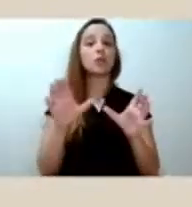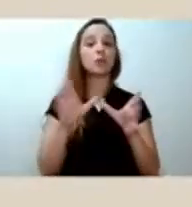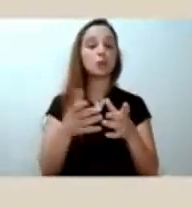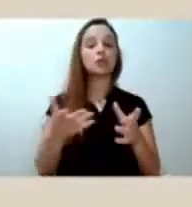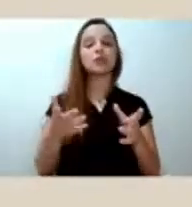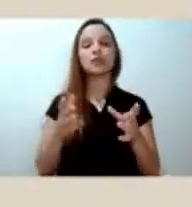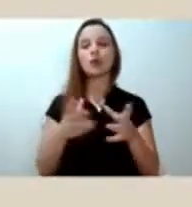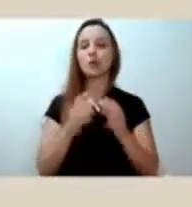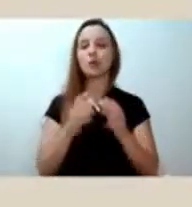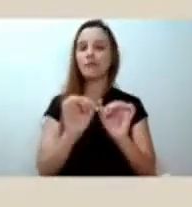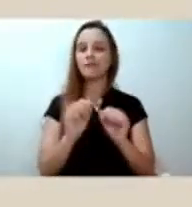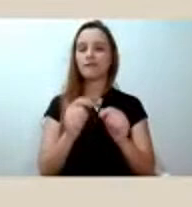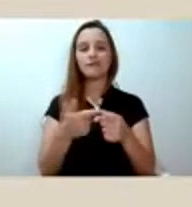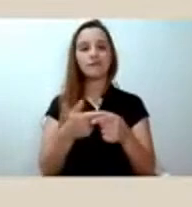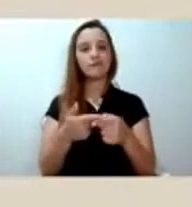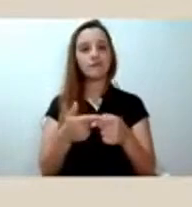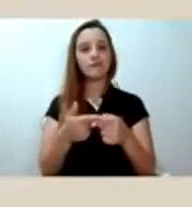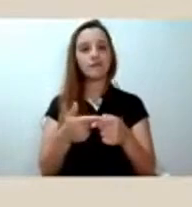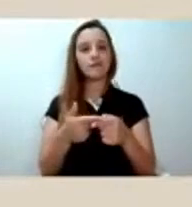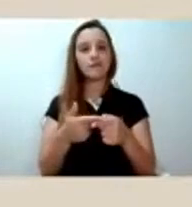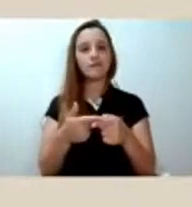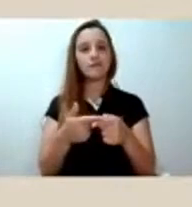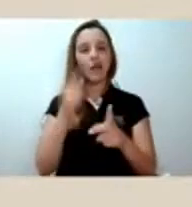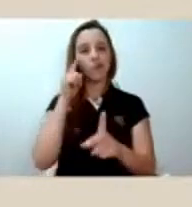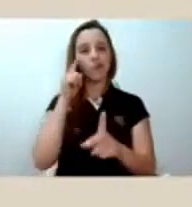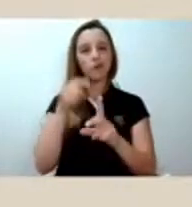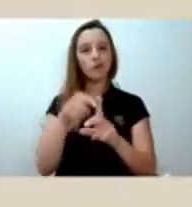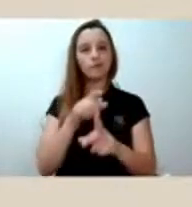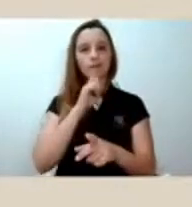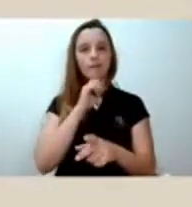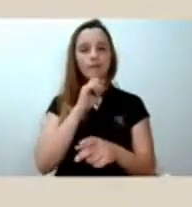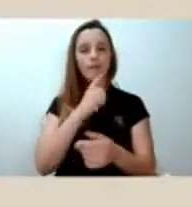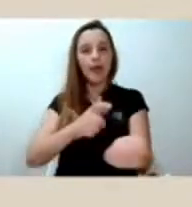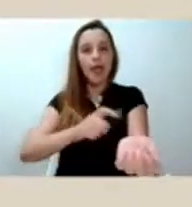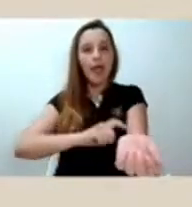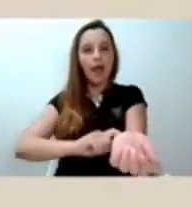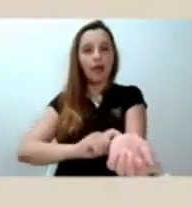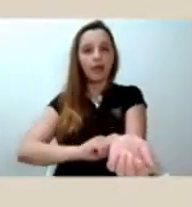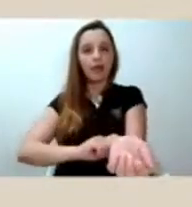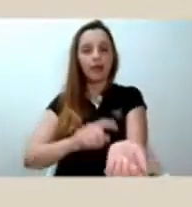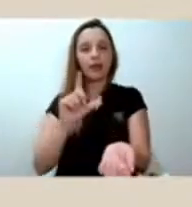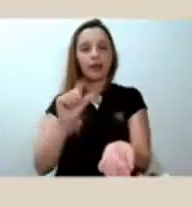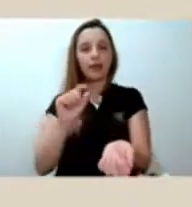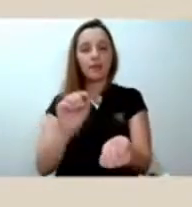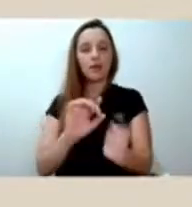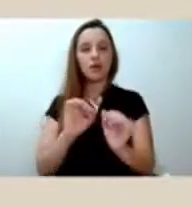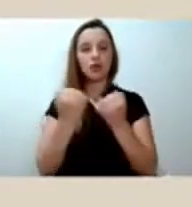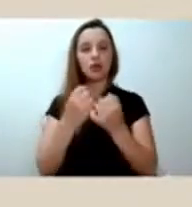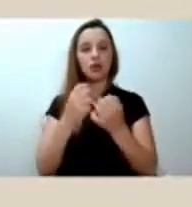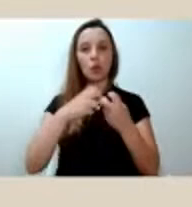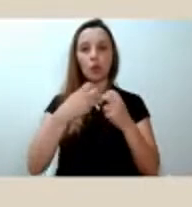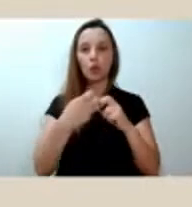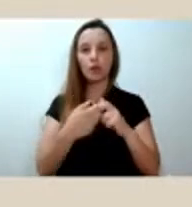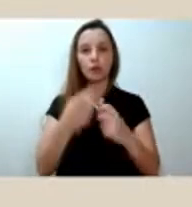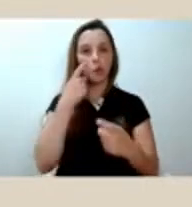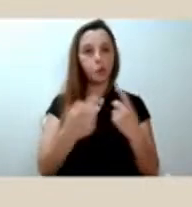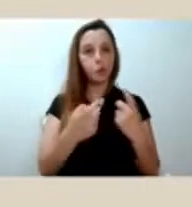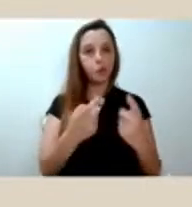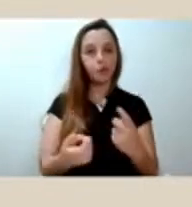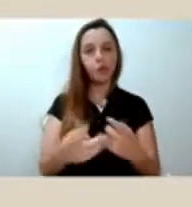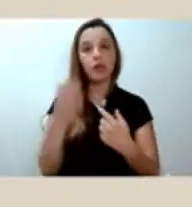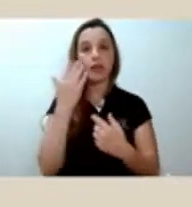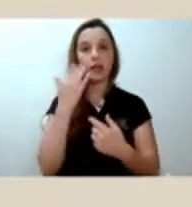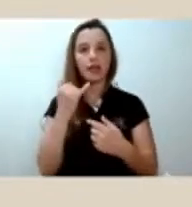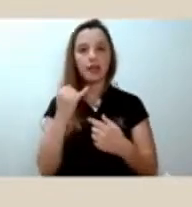interested in looking at ethical and social problems using a data-driven and a computational